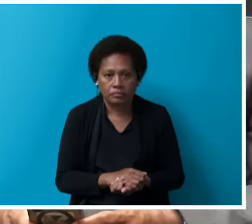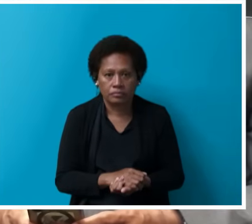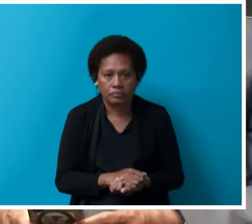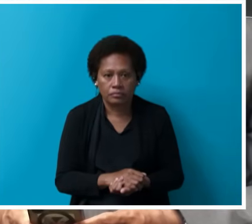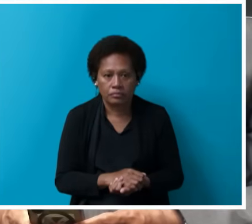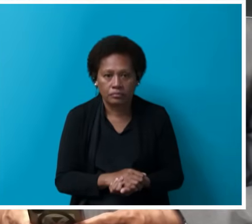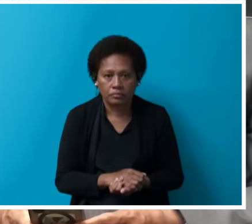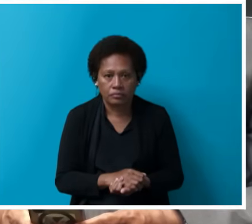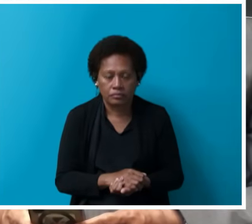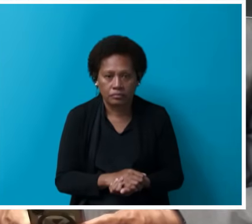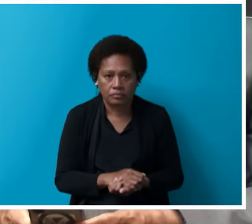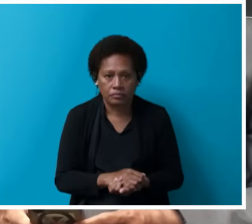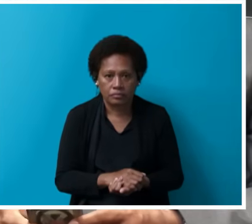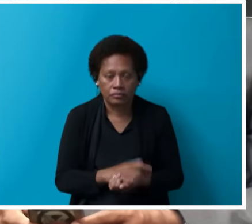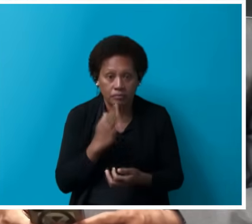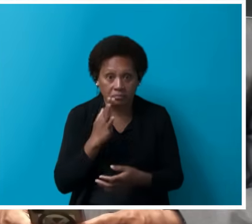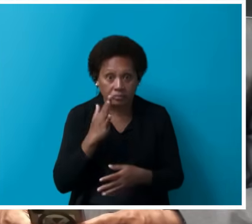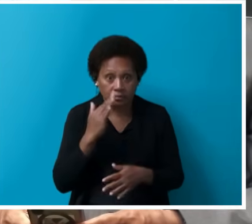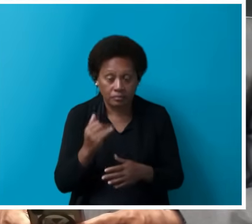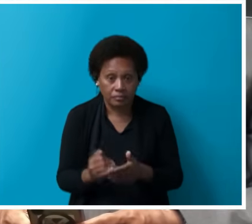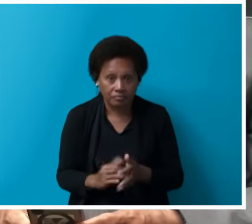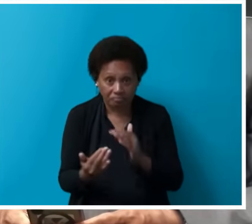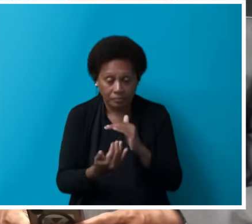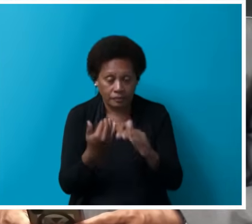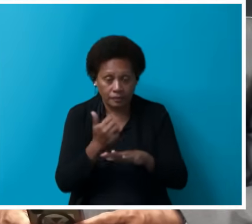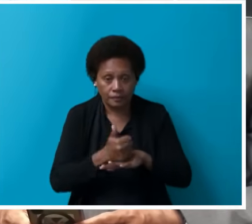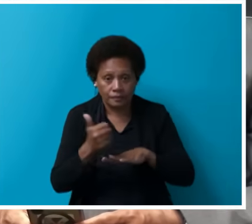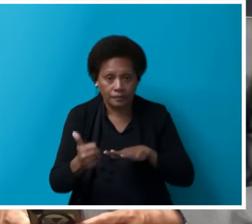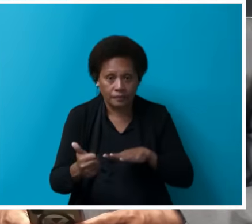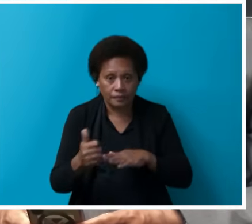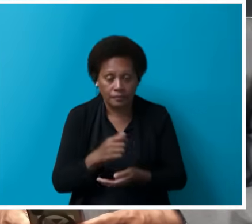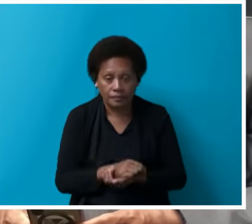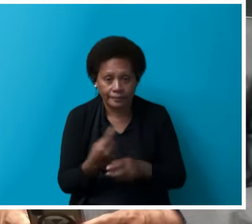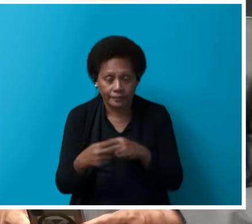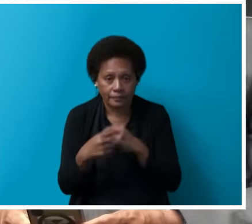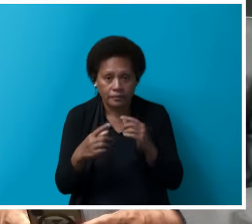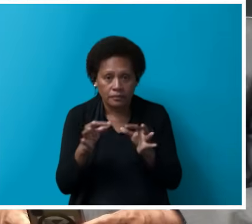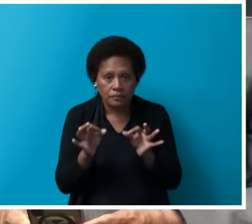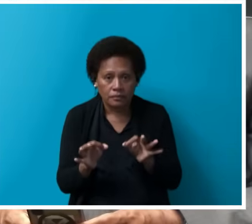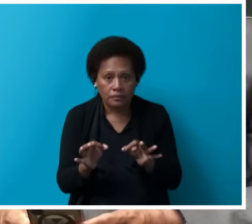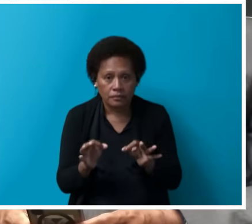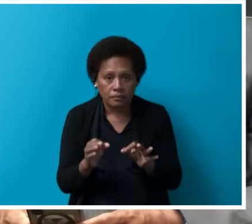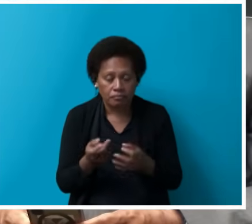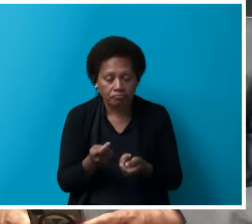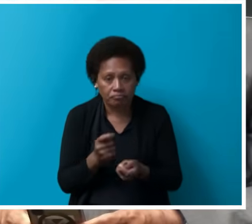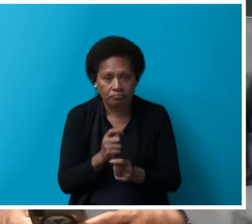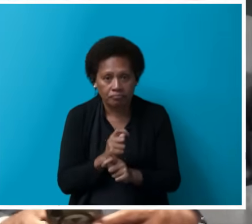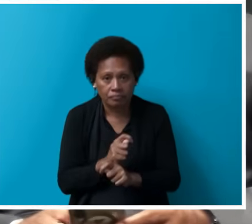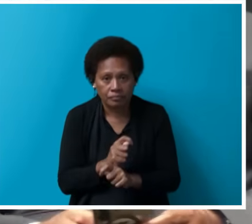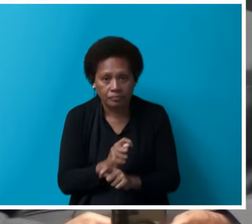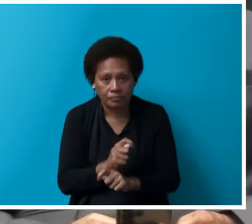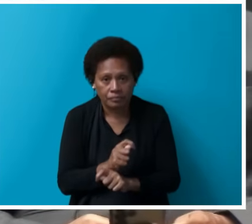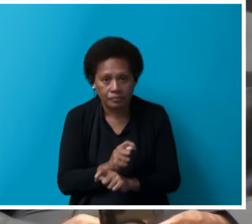when we came into government, as I said earlier, we decided to change that,